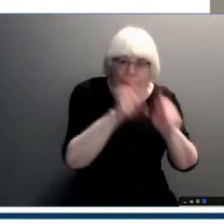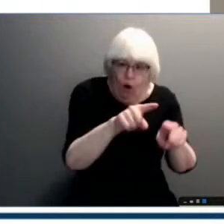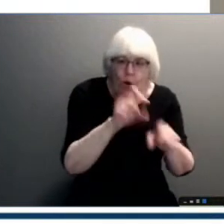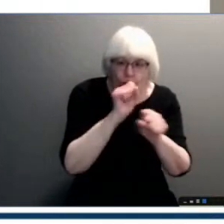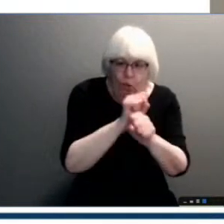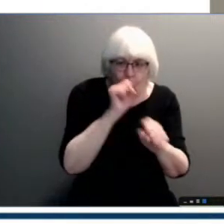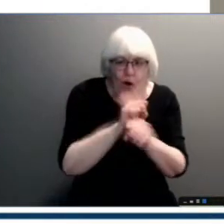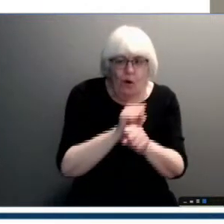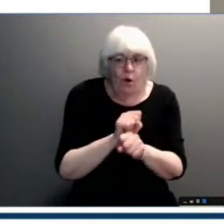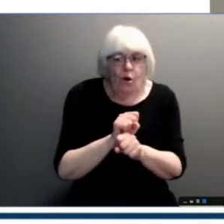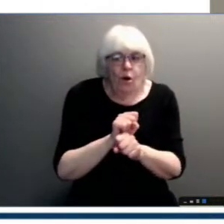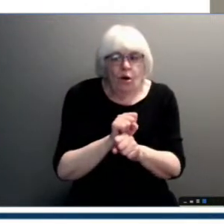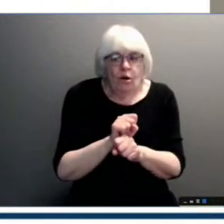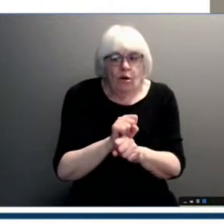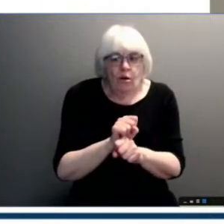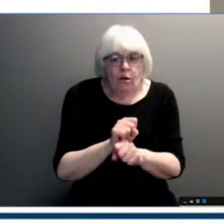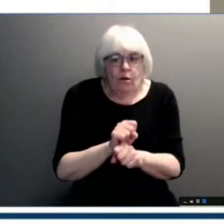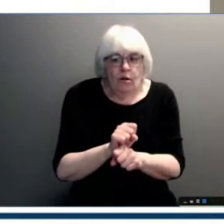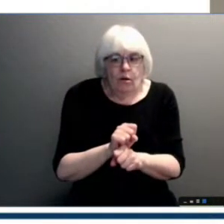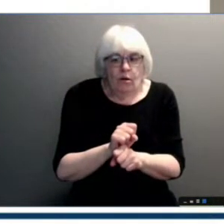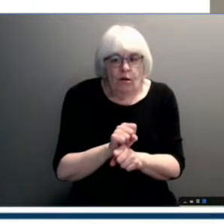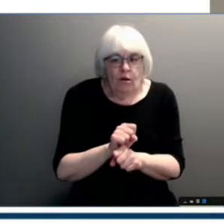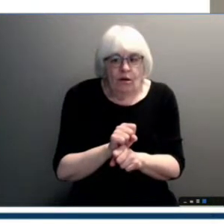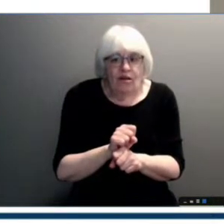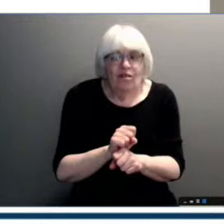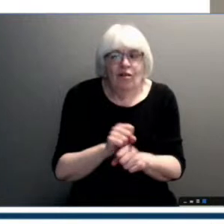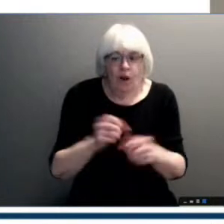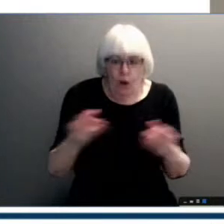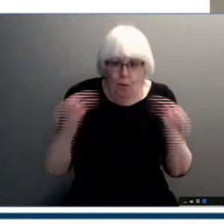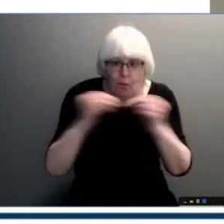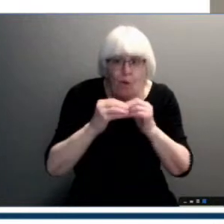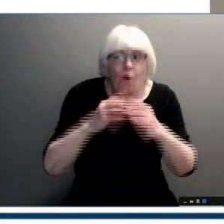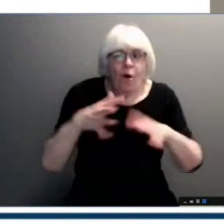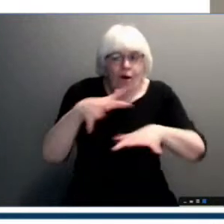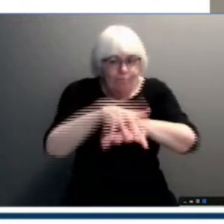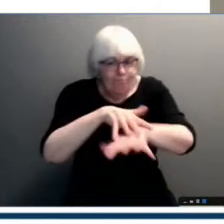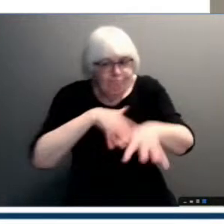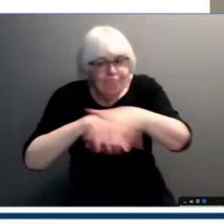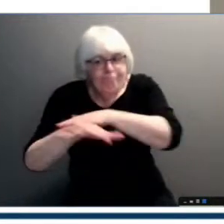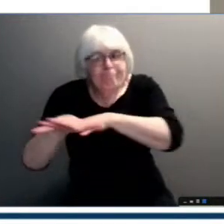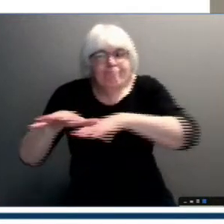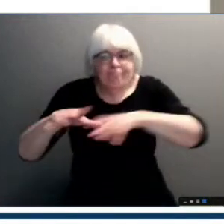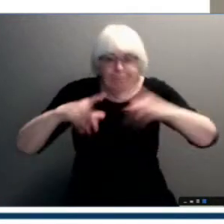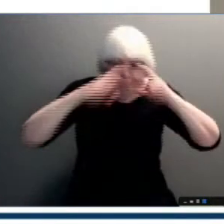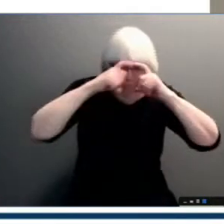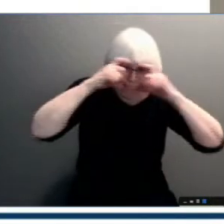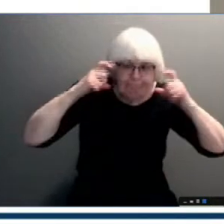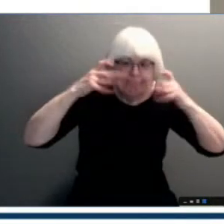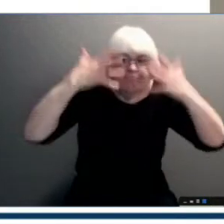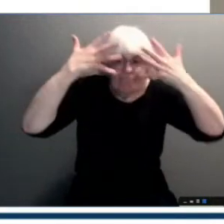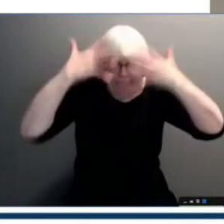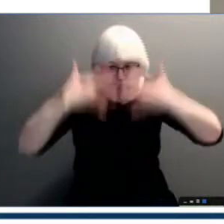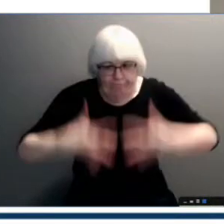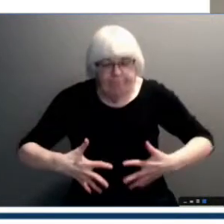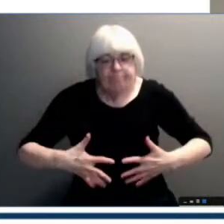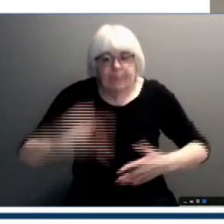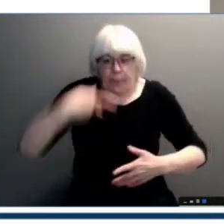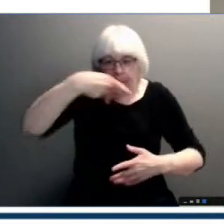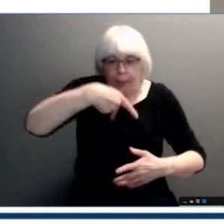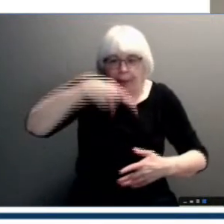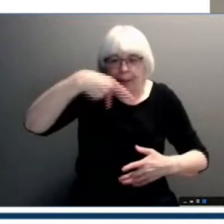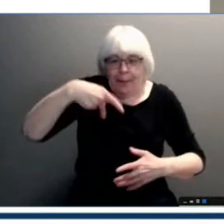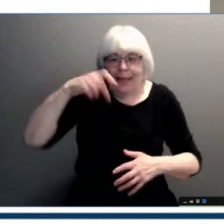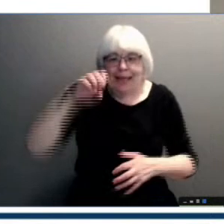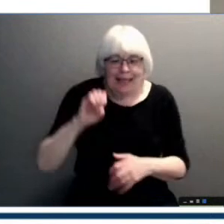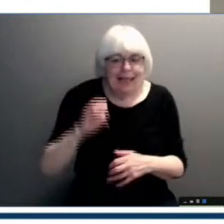we only use those where there's critical shortages. It's important that as much as possible we follow the procedures